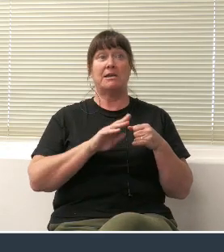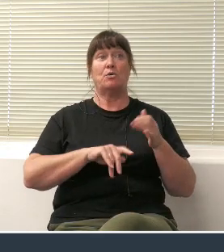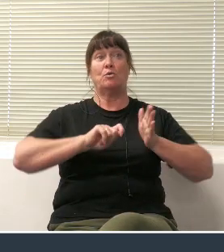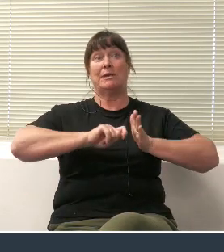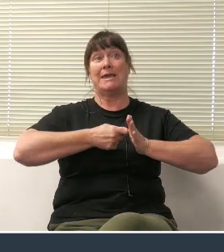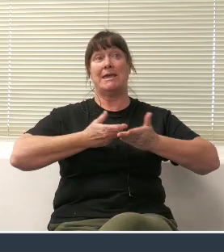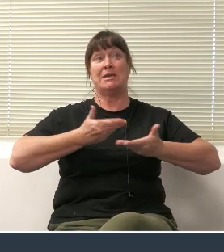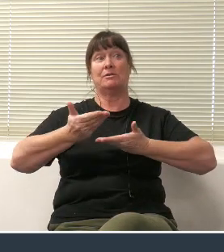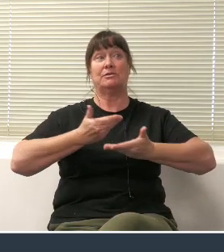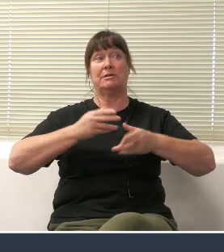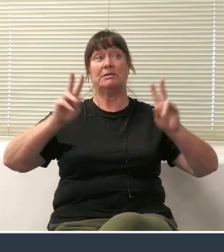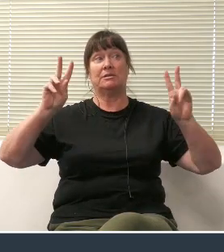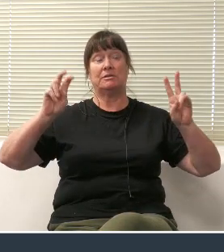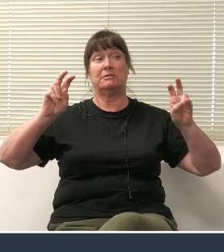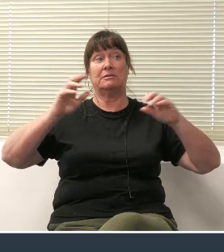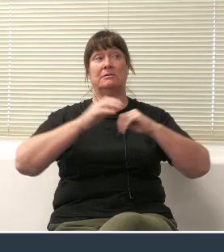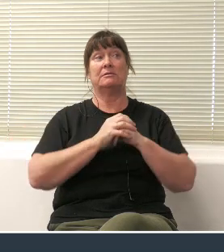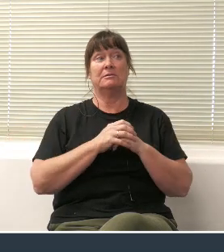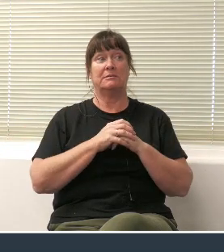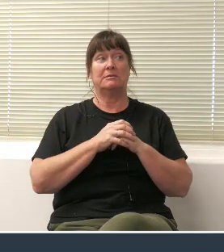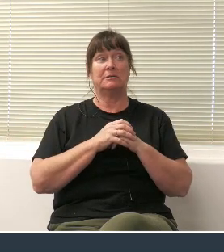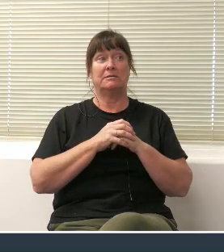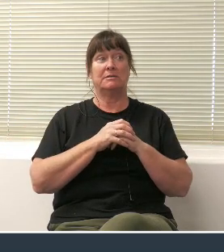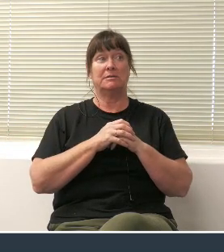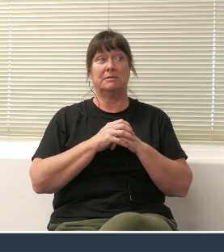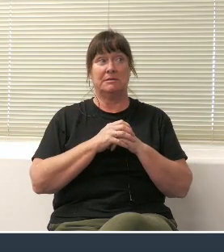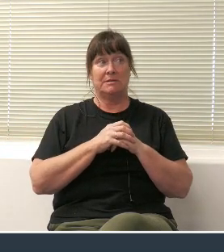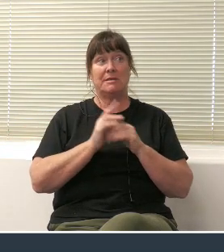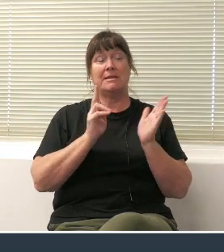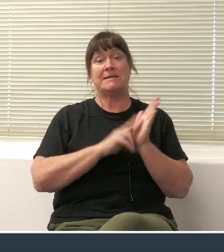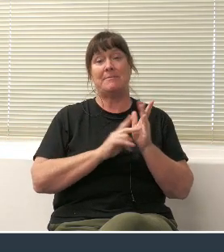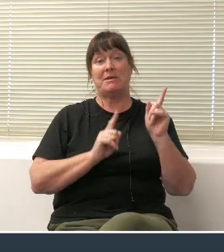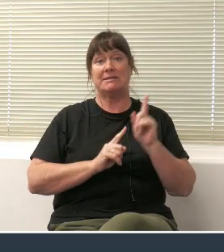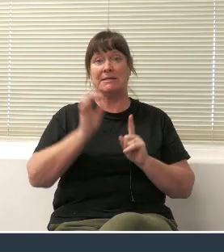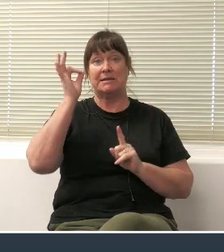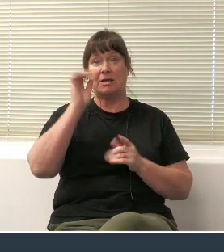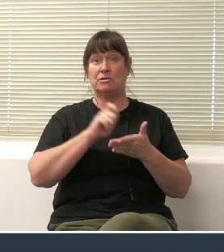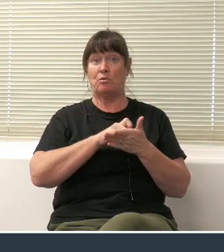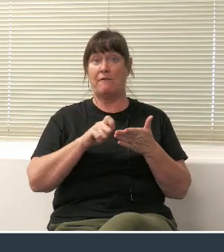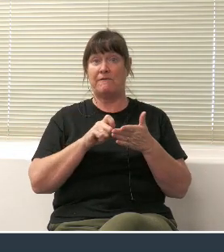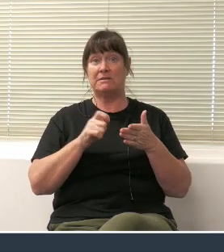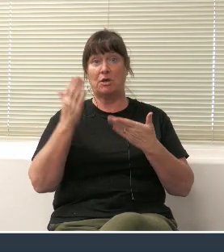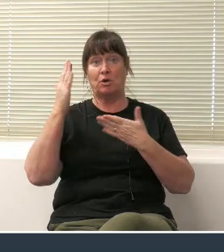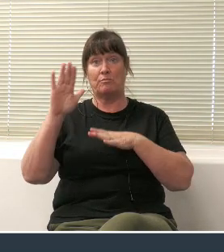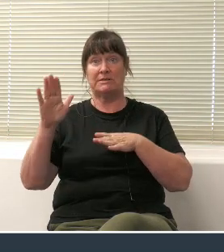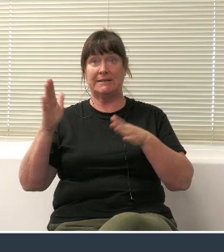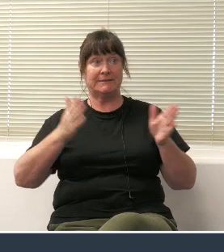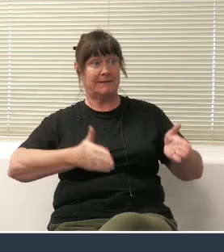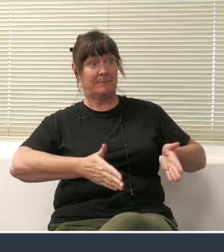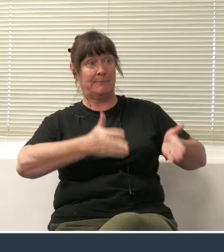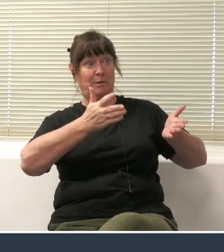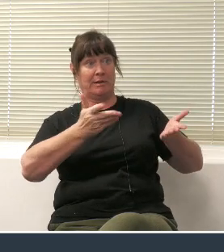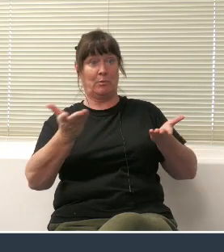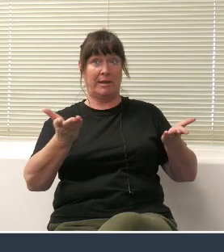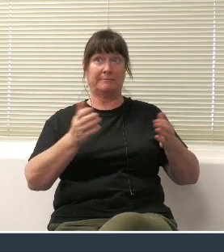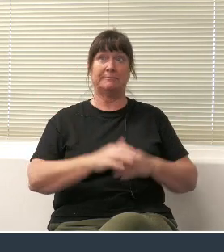key consultation topic, being the Napier City Council office accommodation. And we have Darren Gillies.